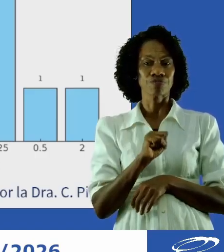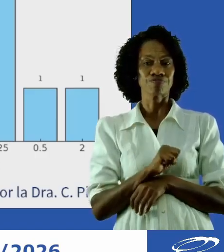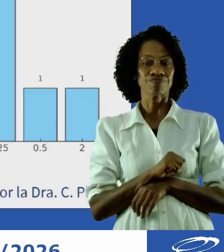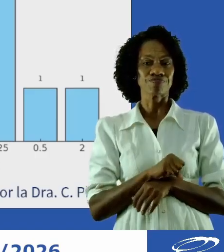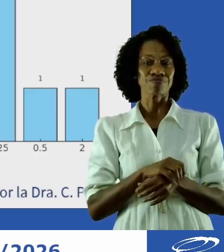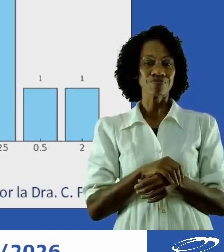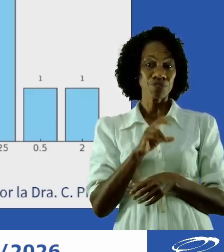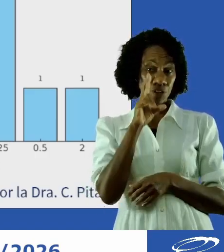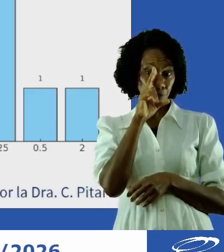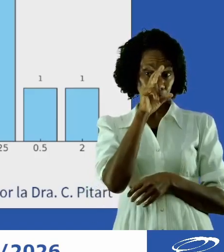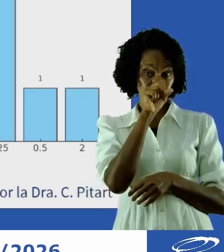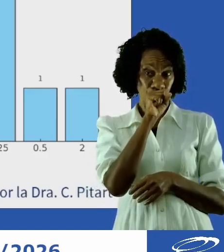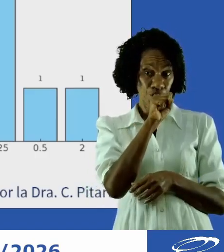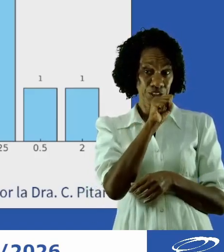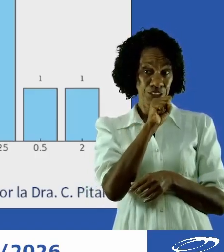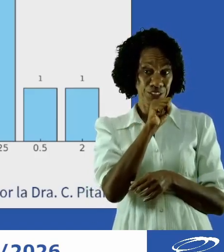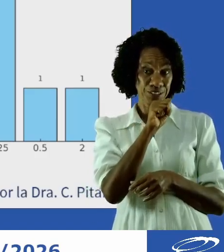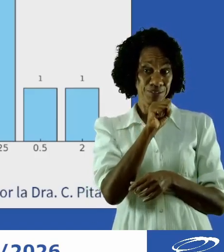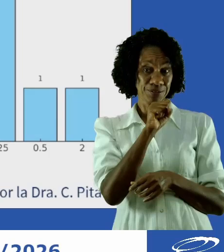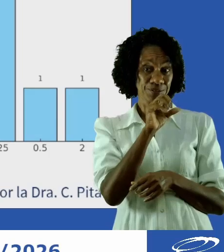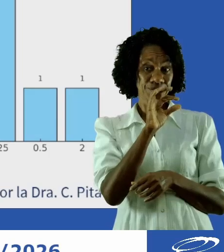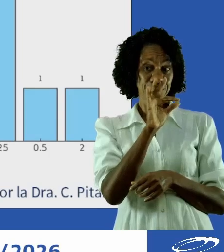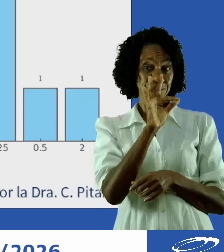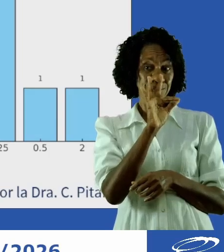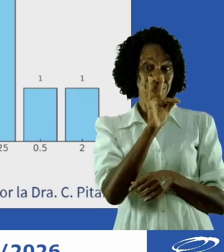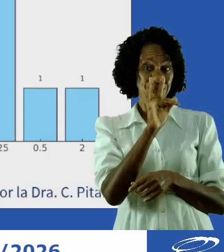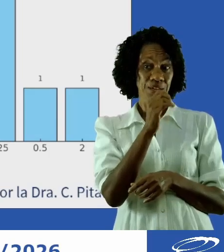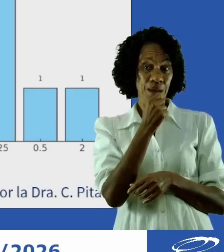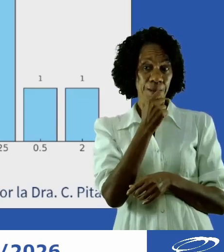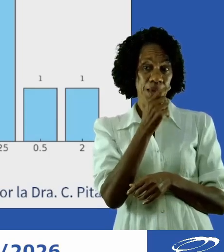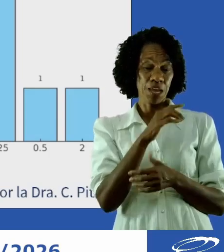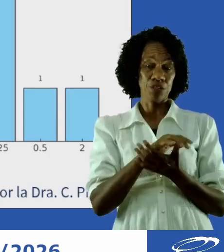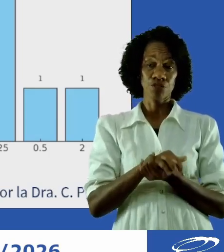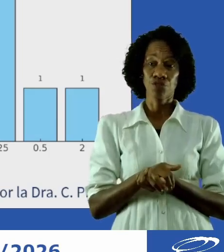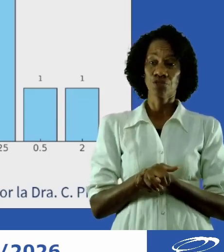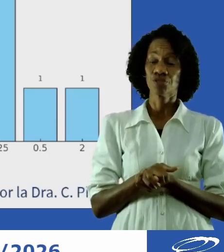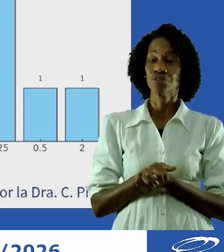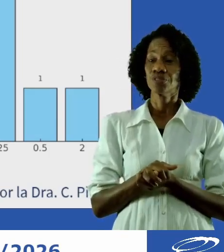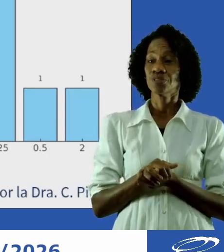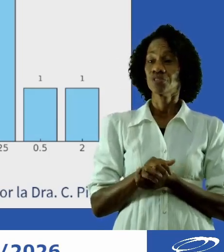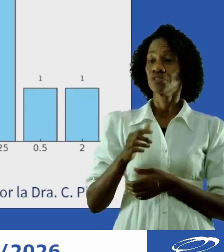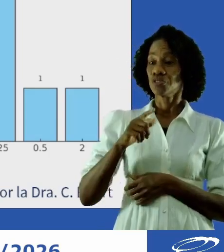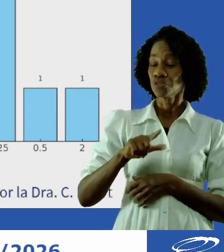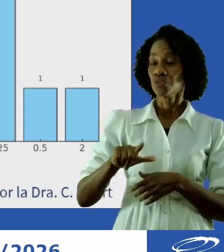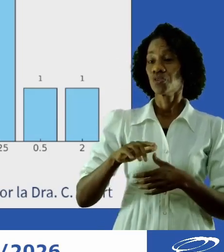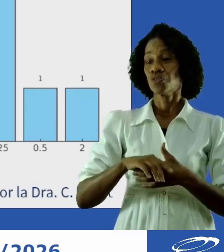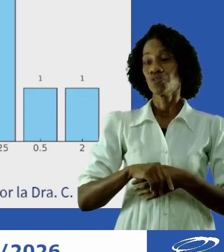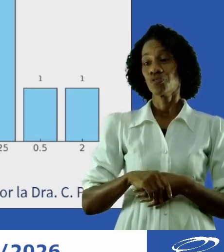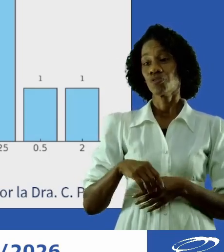to fluoroquinolone is much higher. And again, for 16 strains with a high MIC level